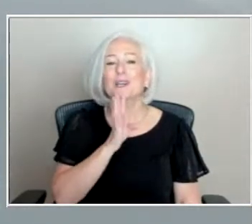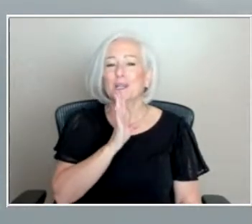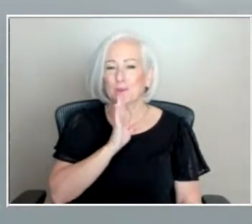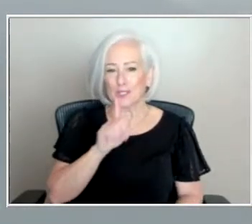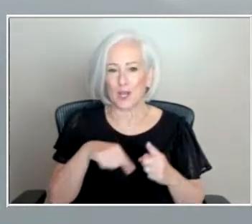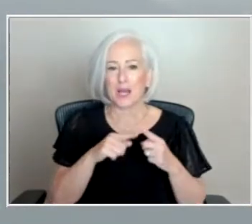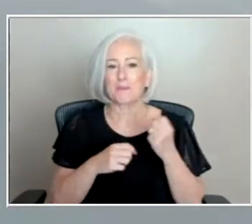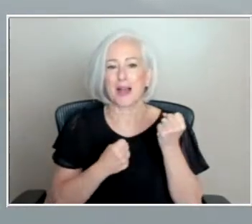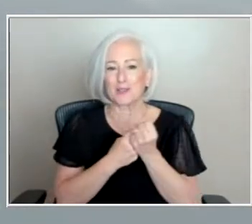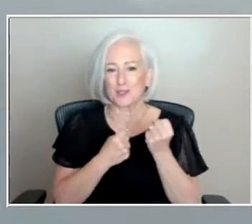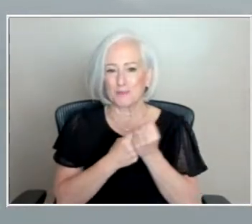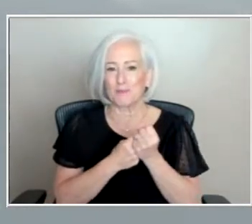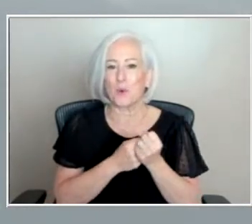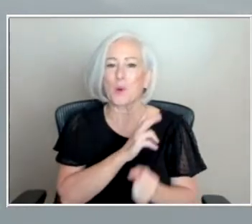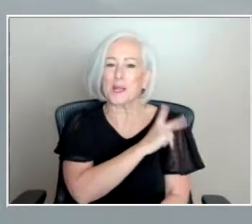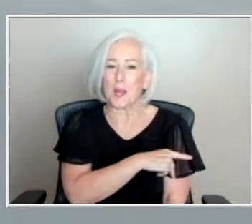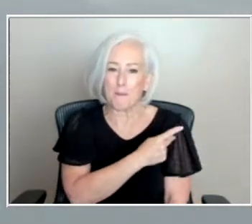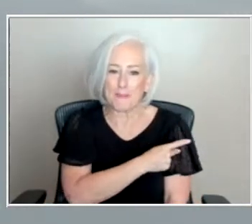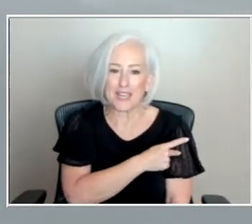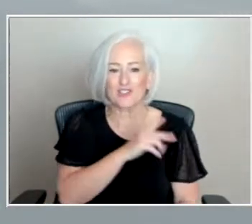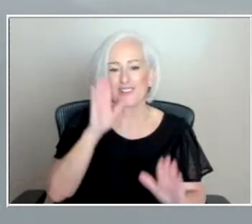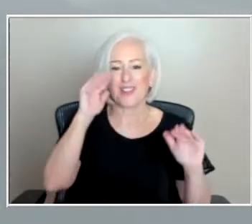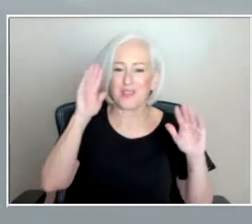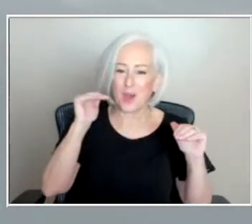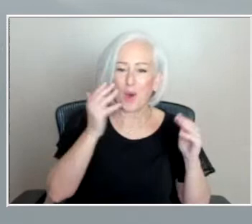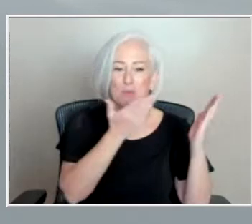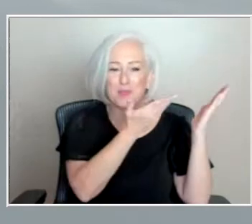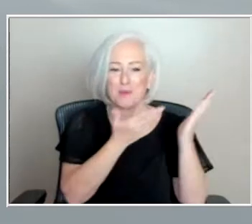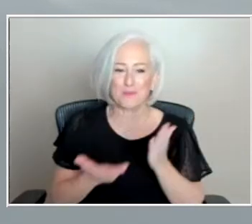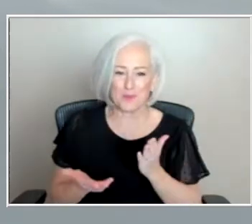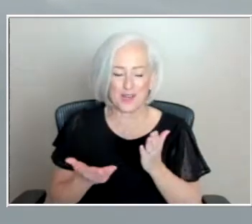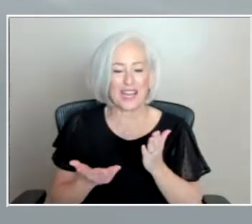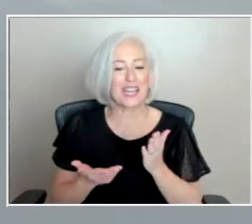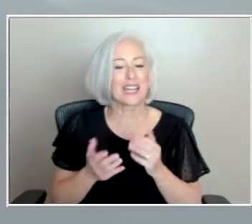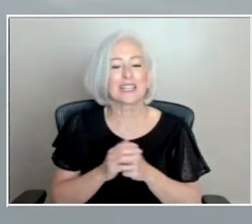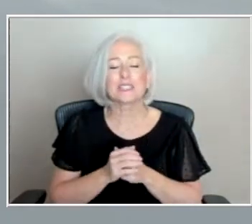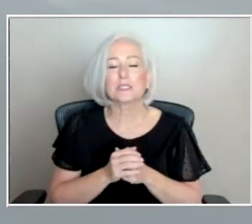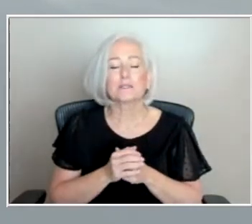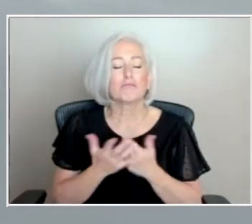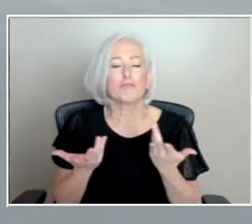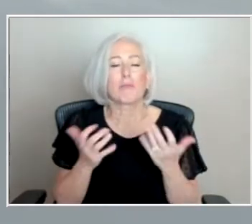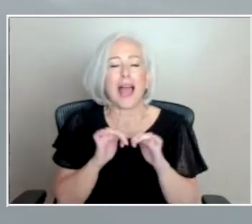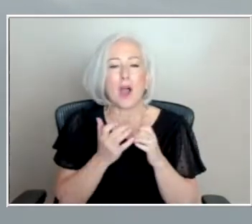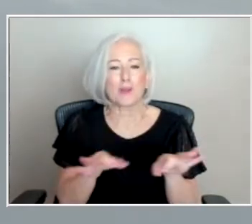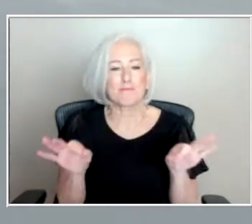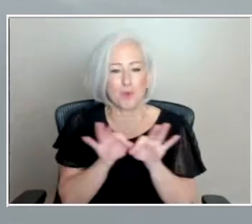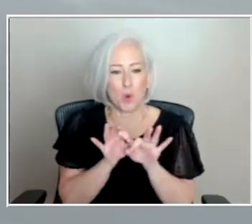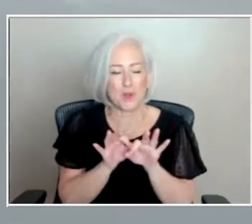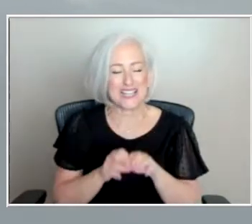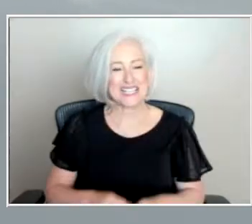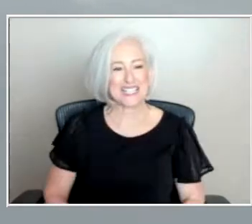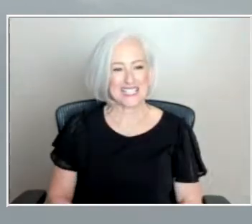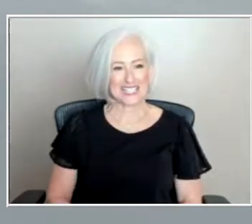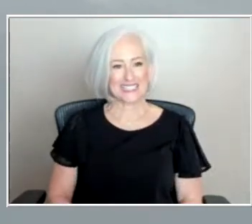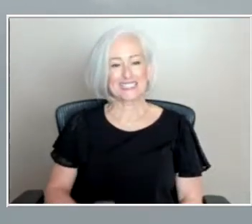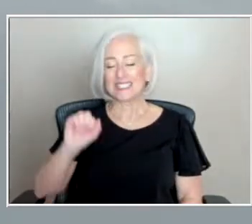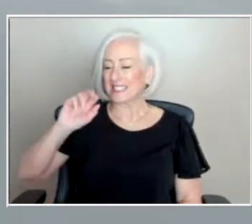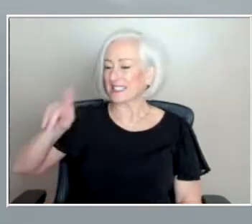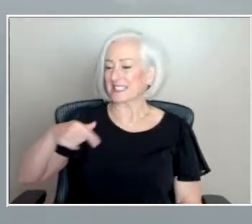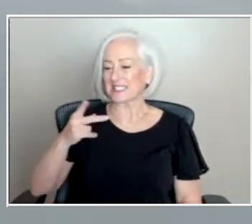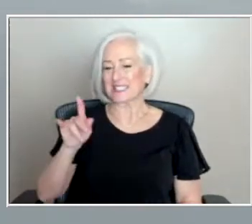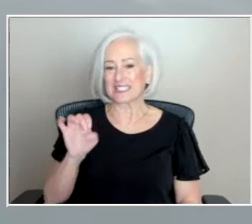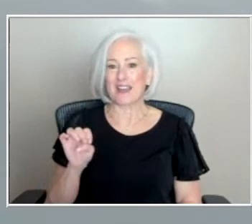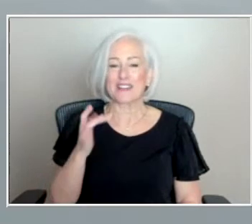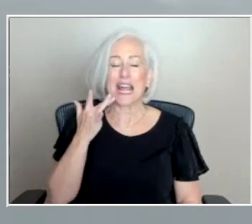patient and the hope that they bring to the table, how important is that? Well, I think Stephanie is extremely